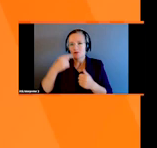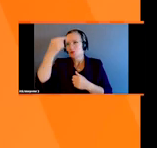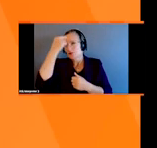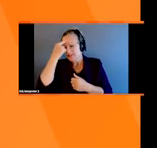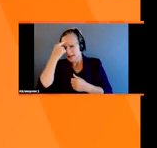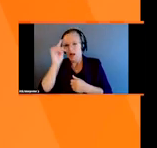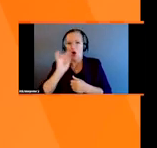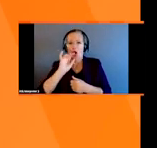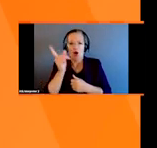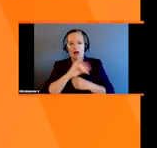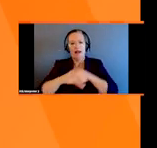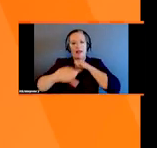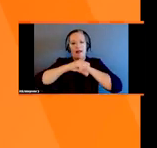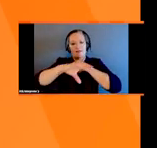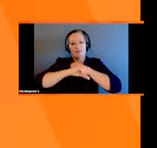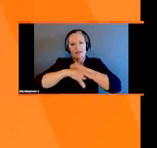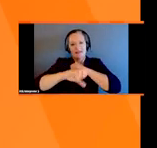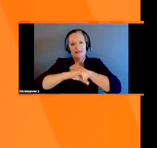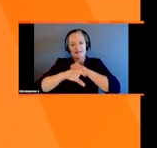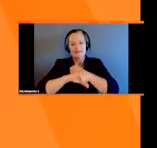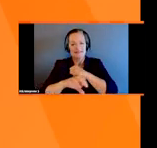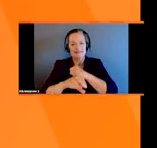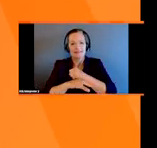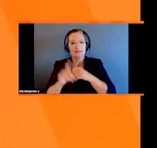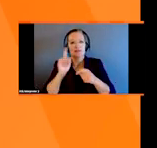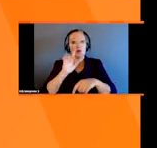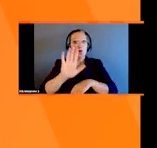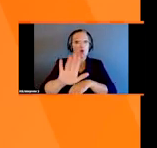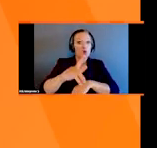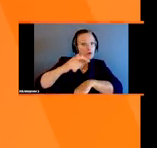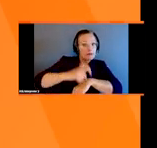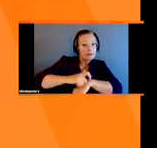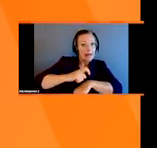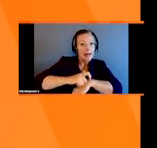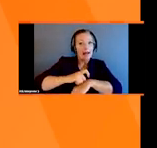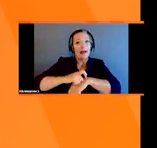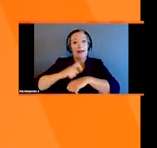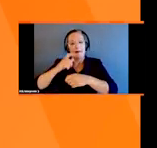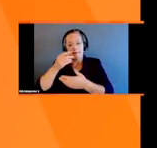our time, and we need that time to turn into value.